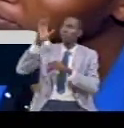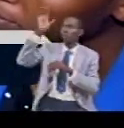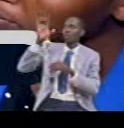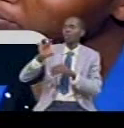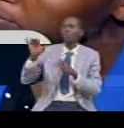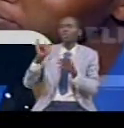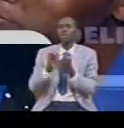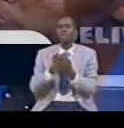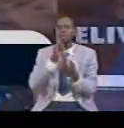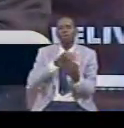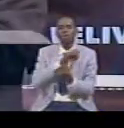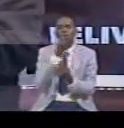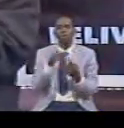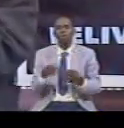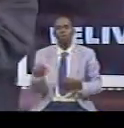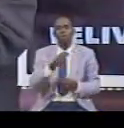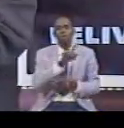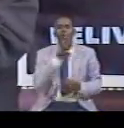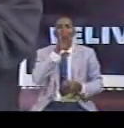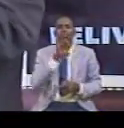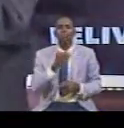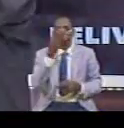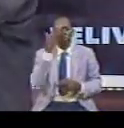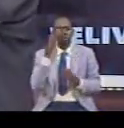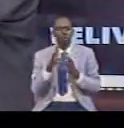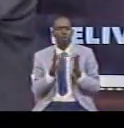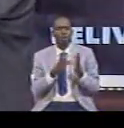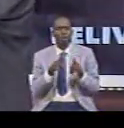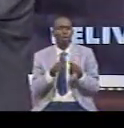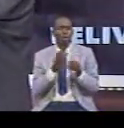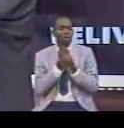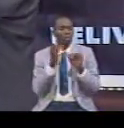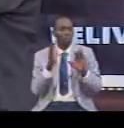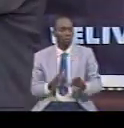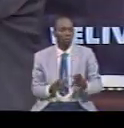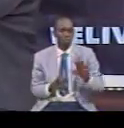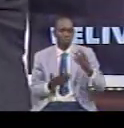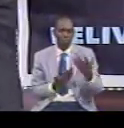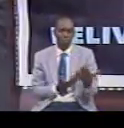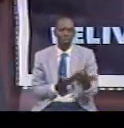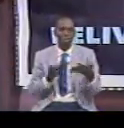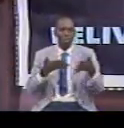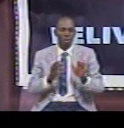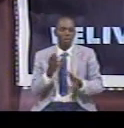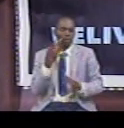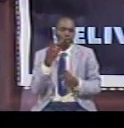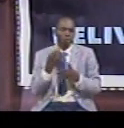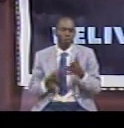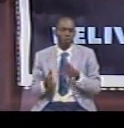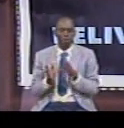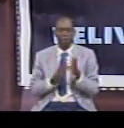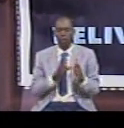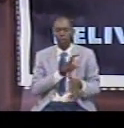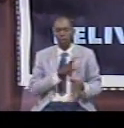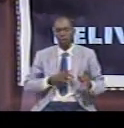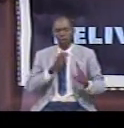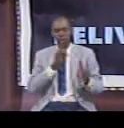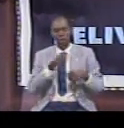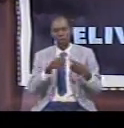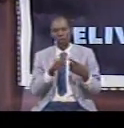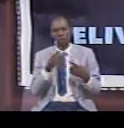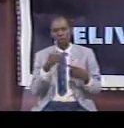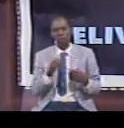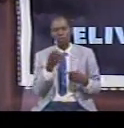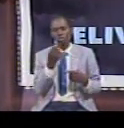as Savior. Let's see what the Lord Jesus Christ himself is saying concerning them. The proof of their salvation,